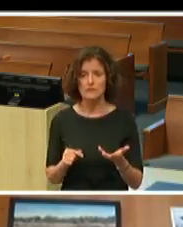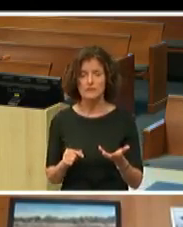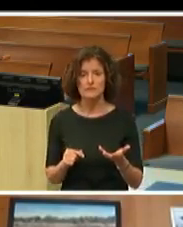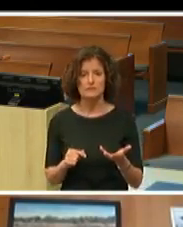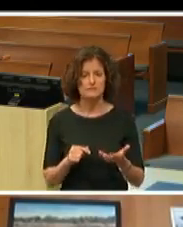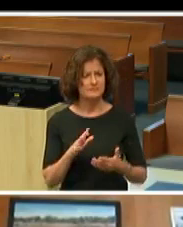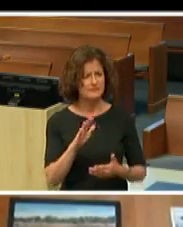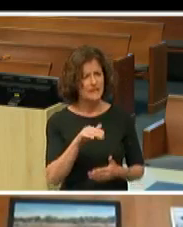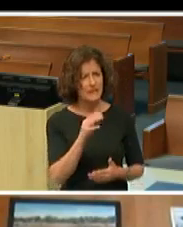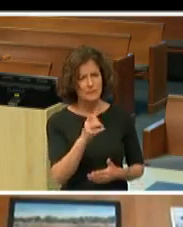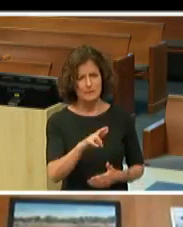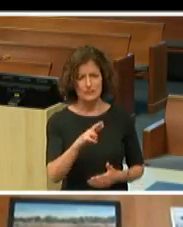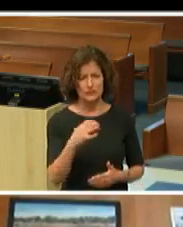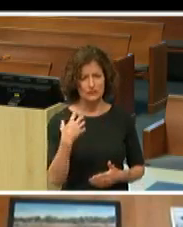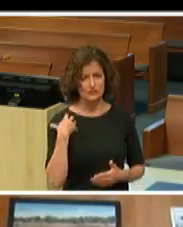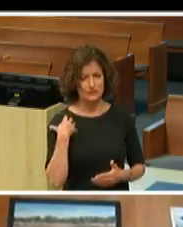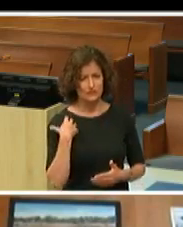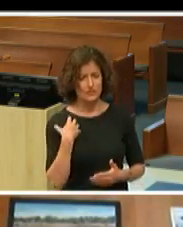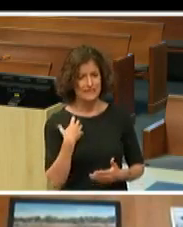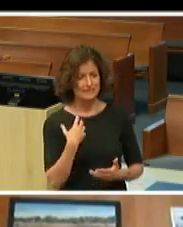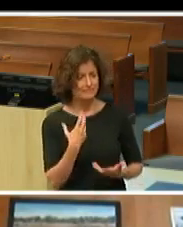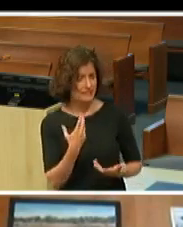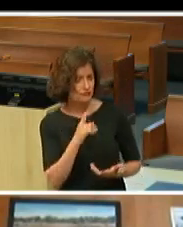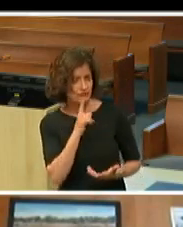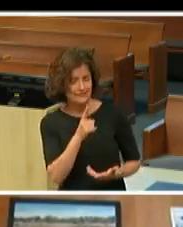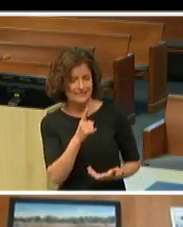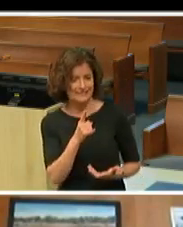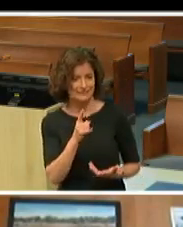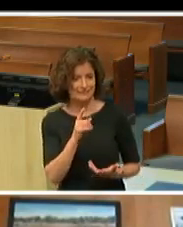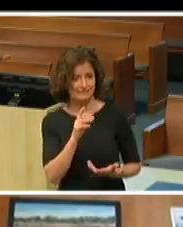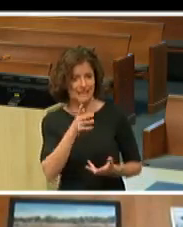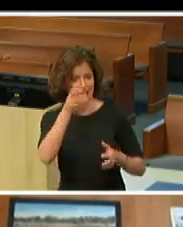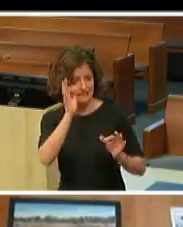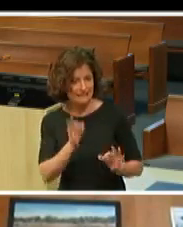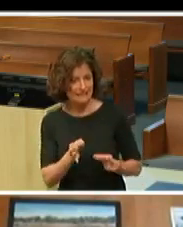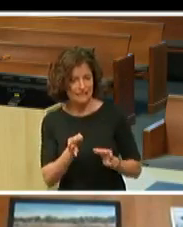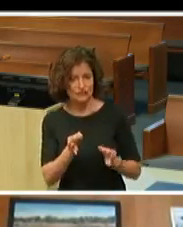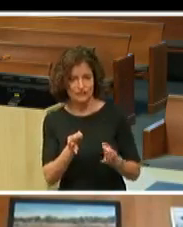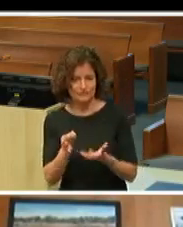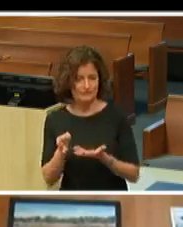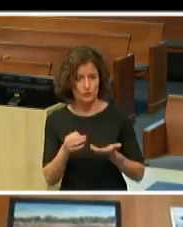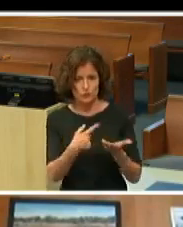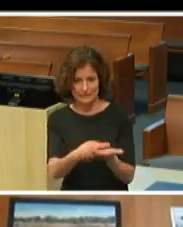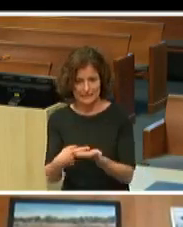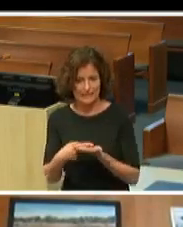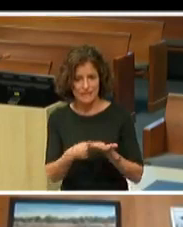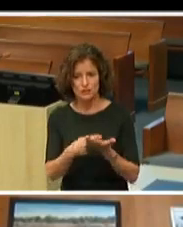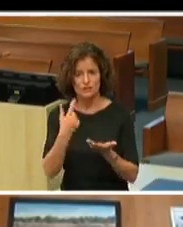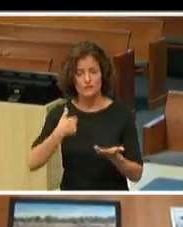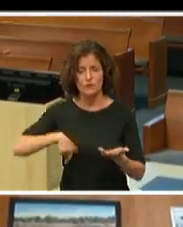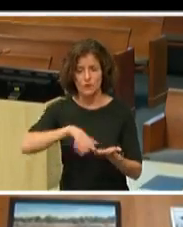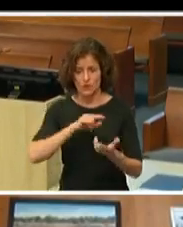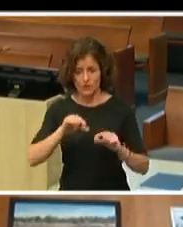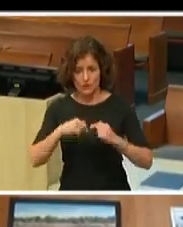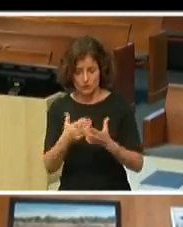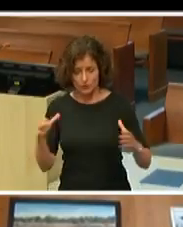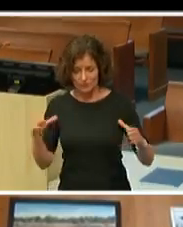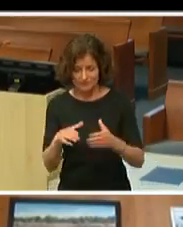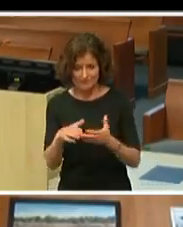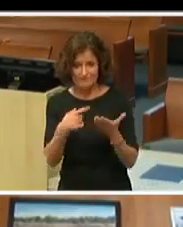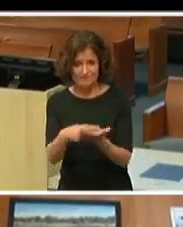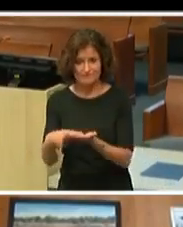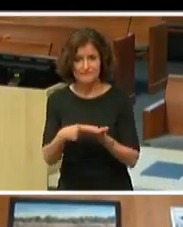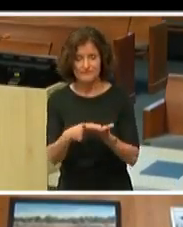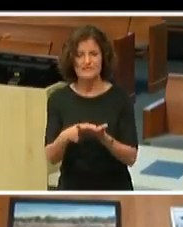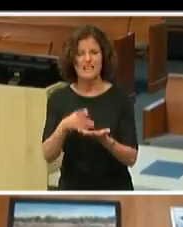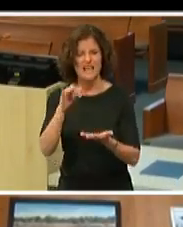Mr. Chair, that's really a decision, or a discussion for the group to have. But